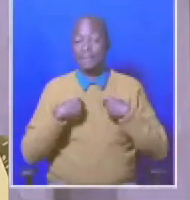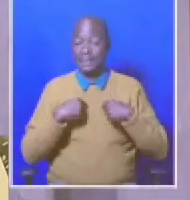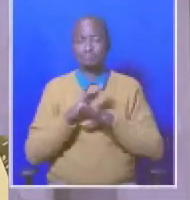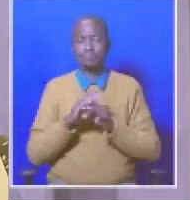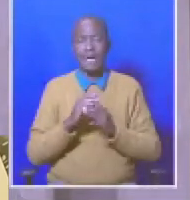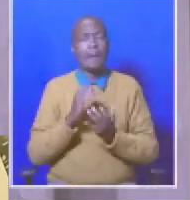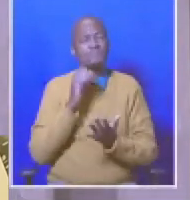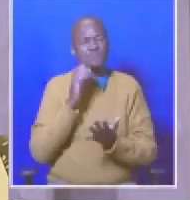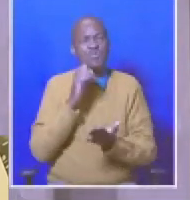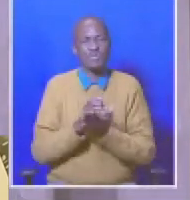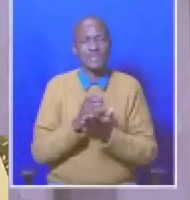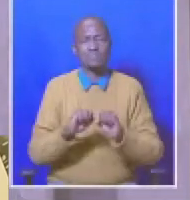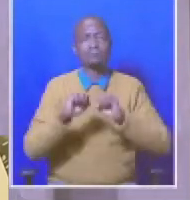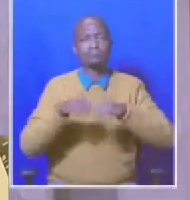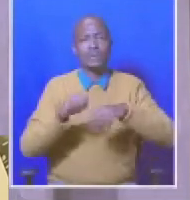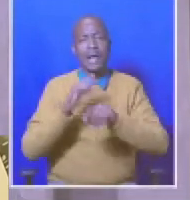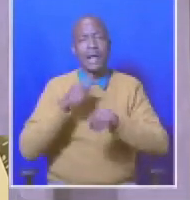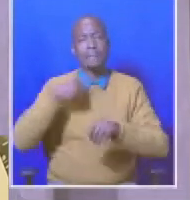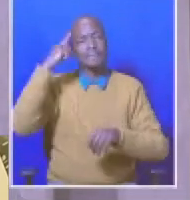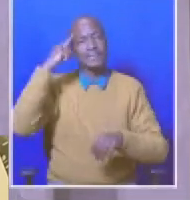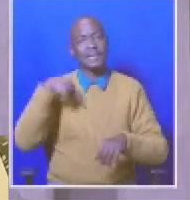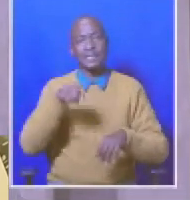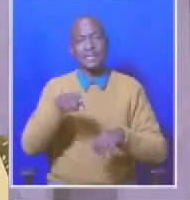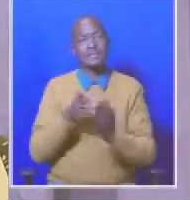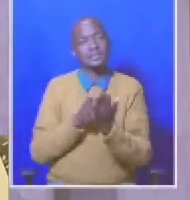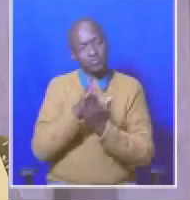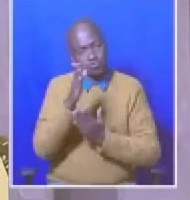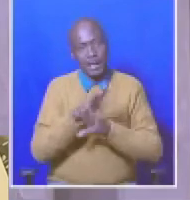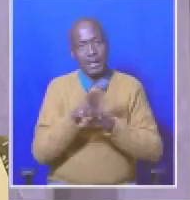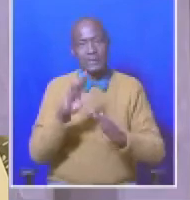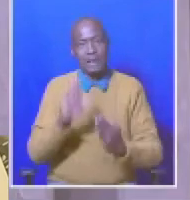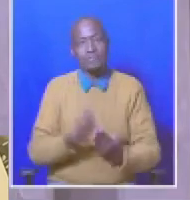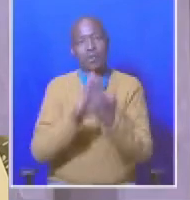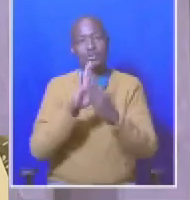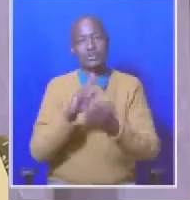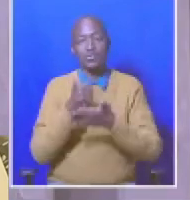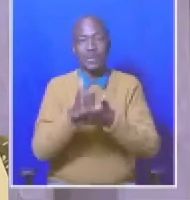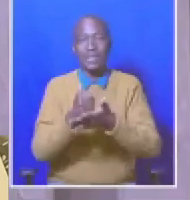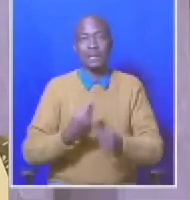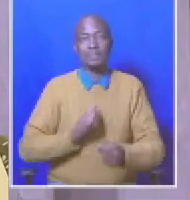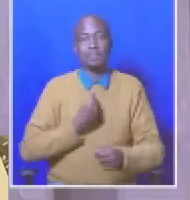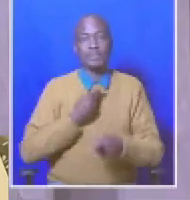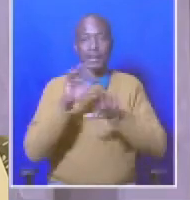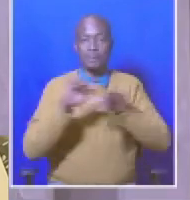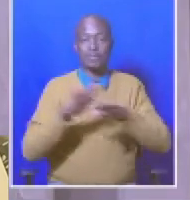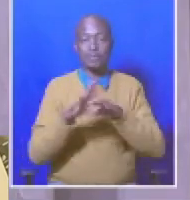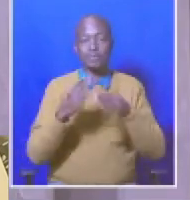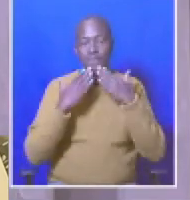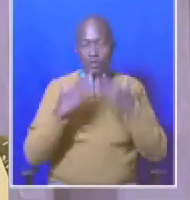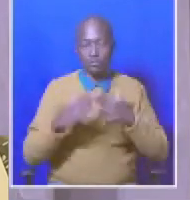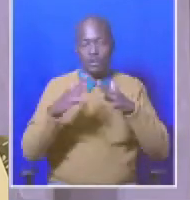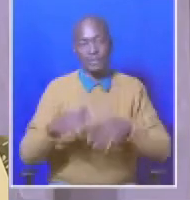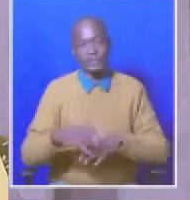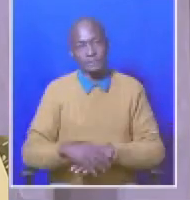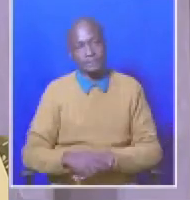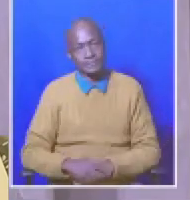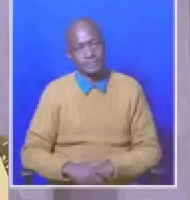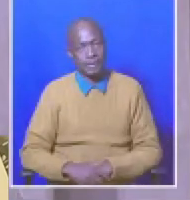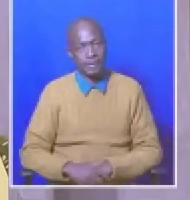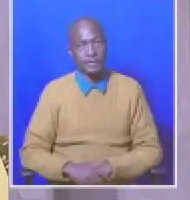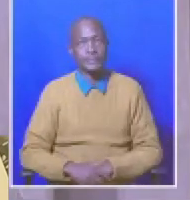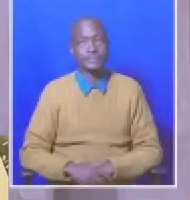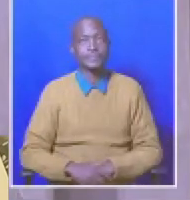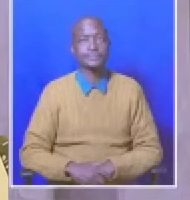that this is the right approach that is going to help young people. Thank you very much, Honorable Chairperson. Thank you very